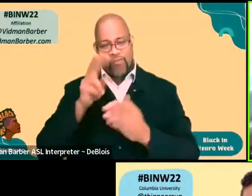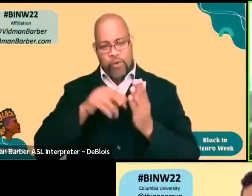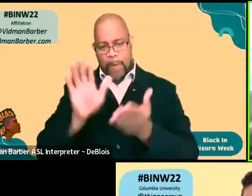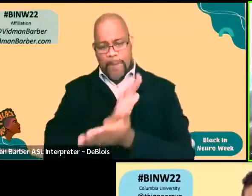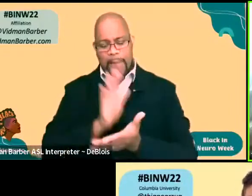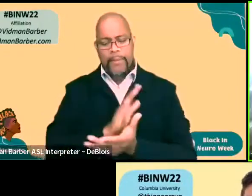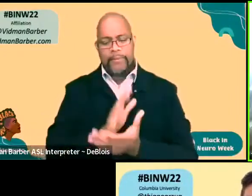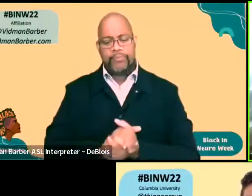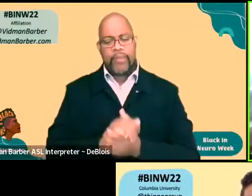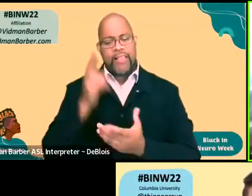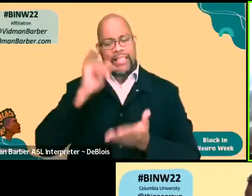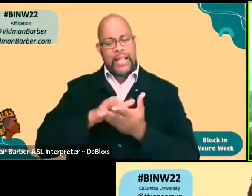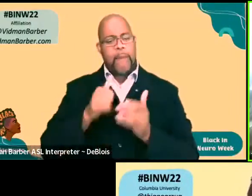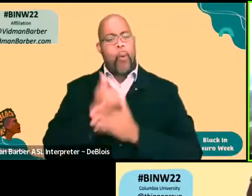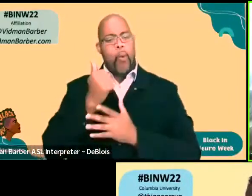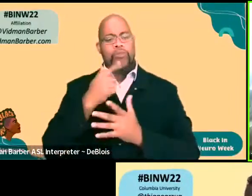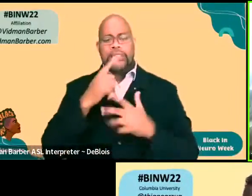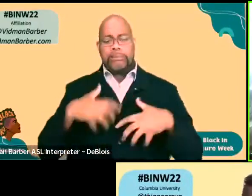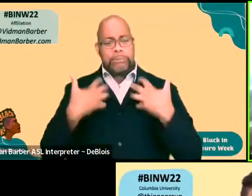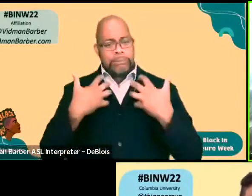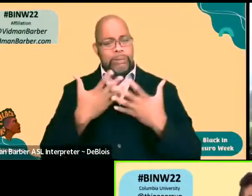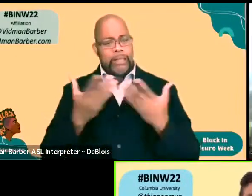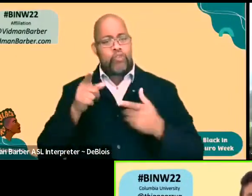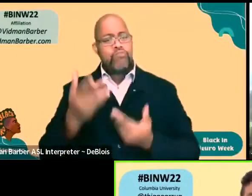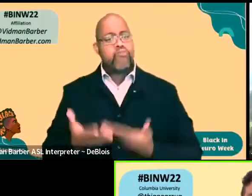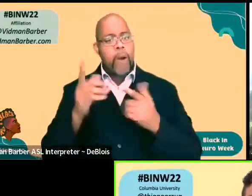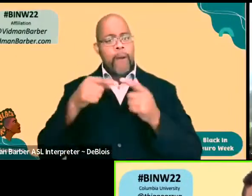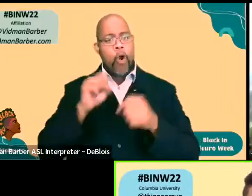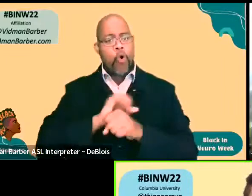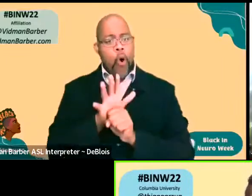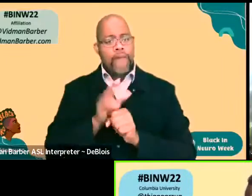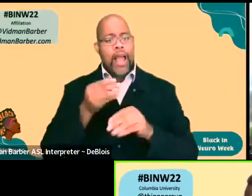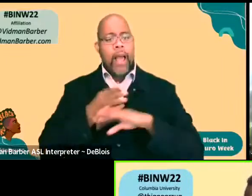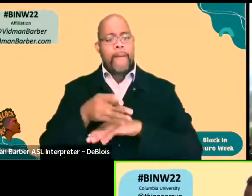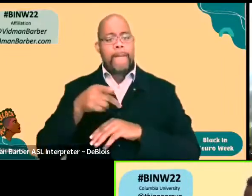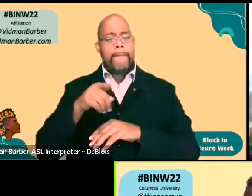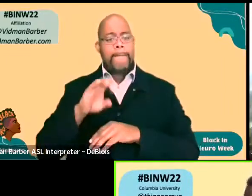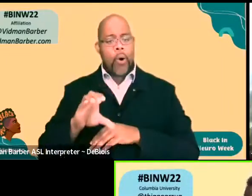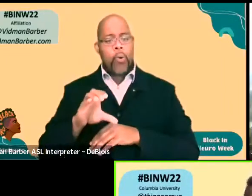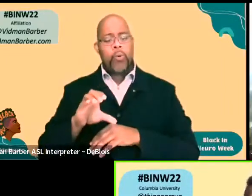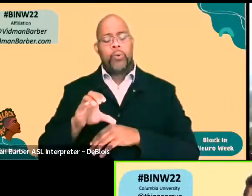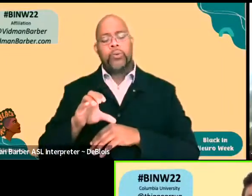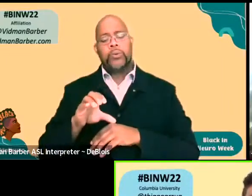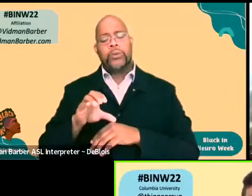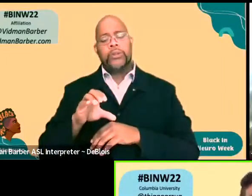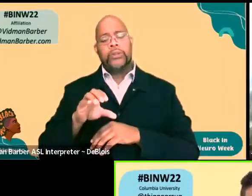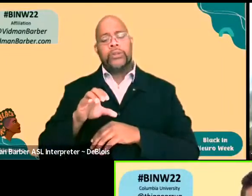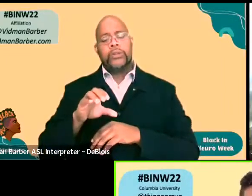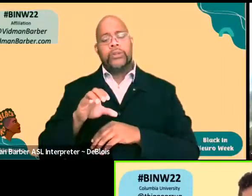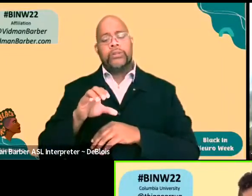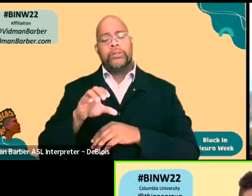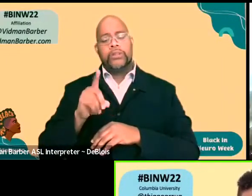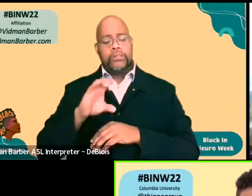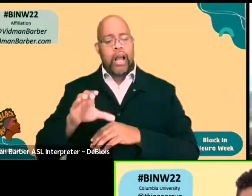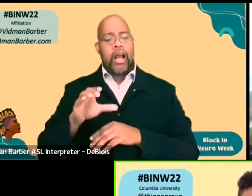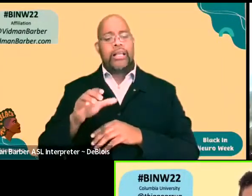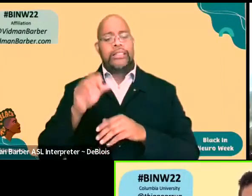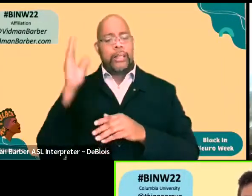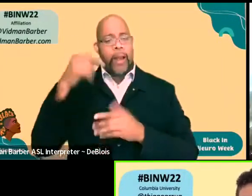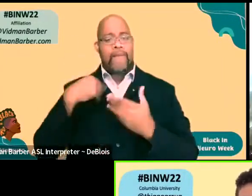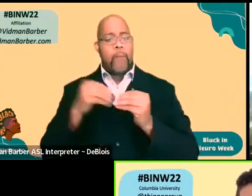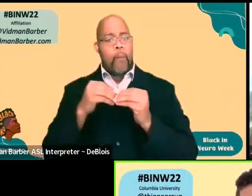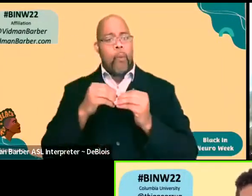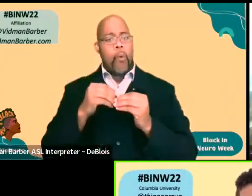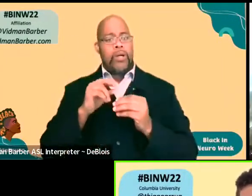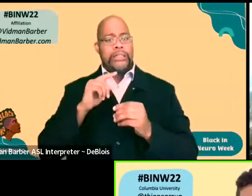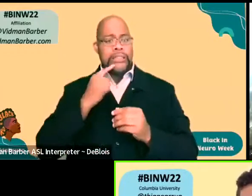it's, I think to me, the most infuriating, and it is what you brought up about COVID and the post-oximeters because of the direct consequences that this has. Like more